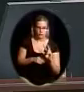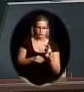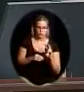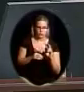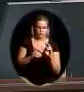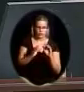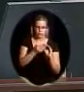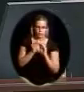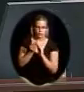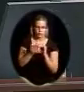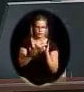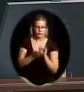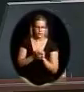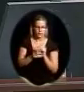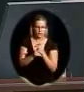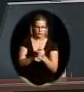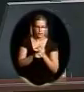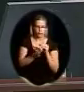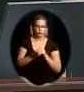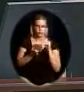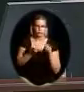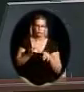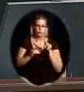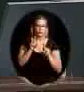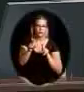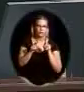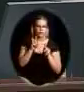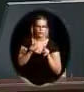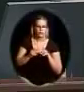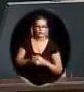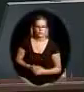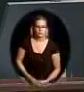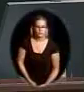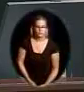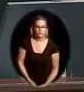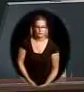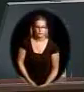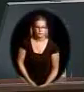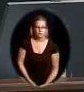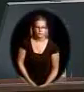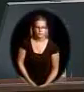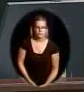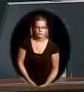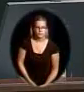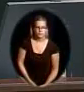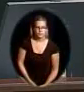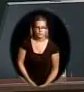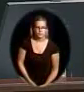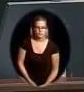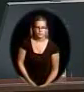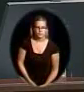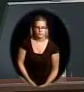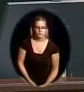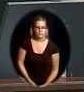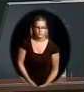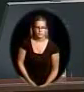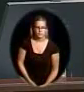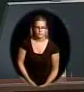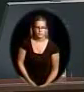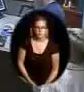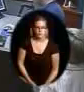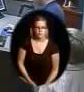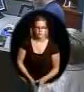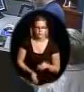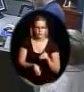Student Survey. And I believe Nancy Keith and Dr. Graham and Heather Schoonover bring in that